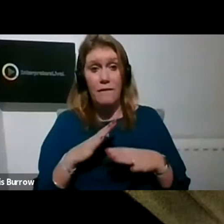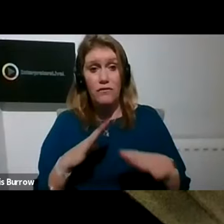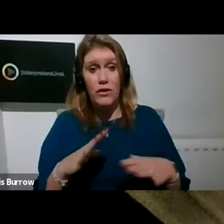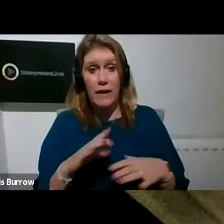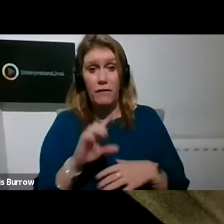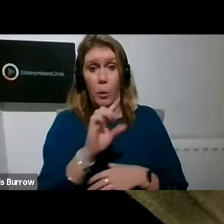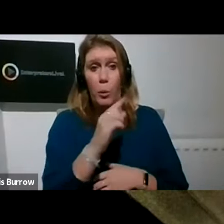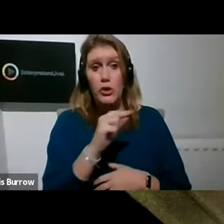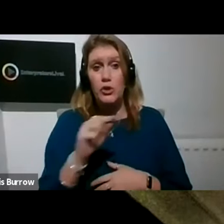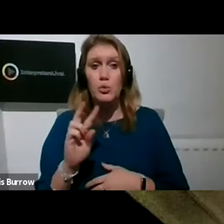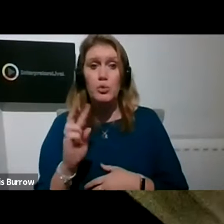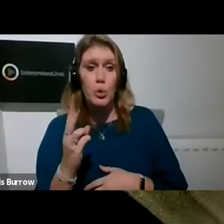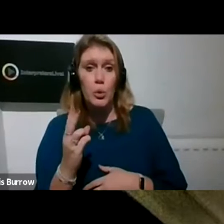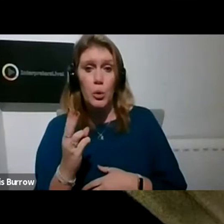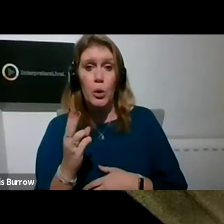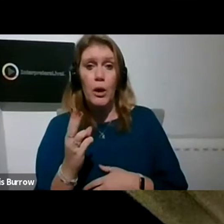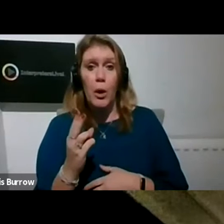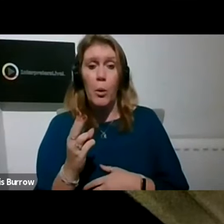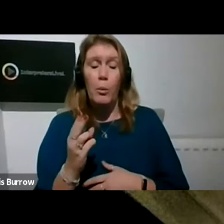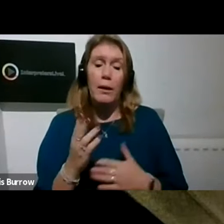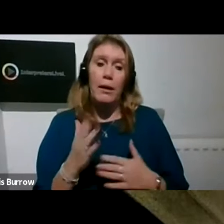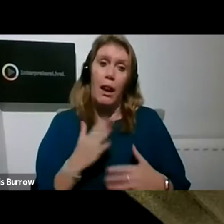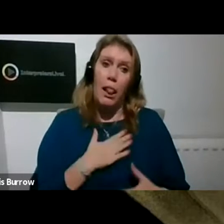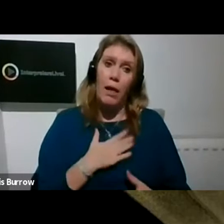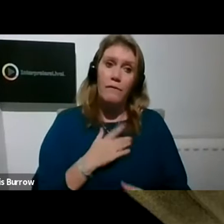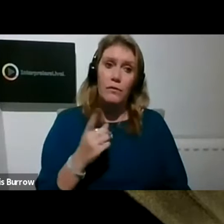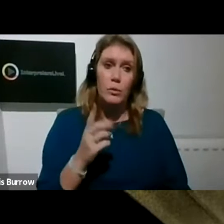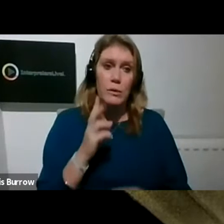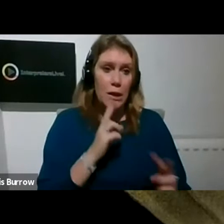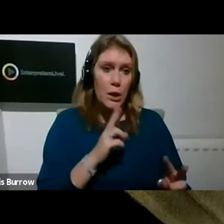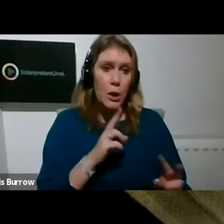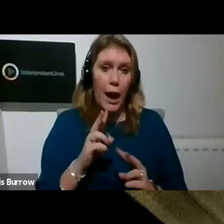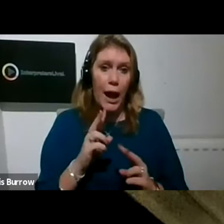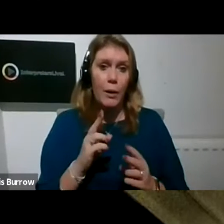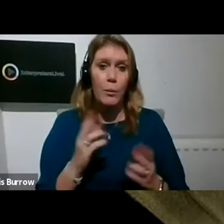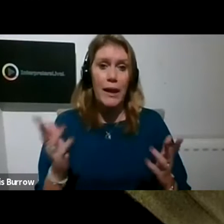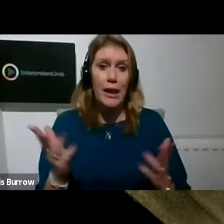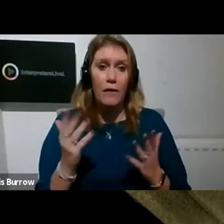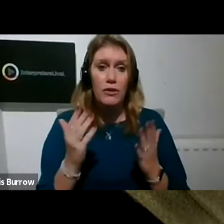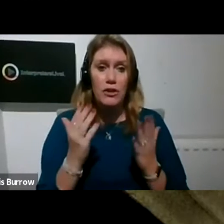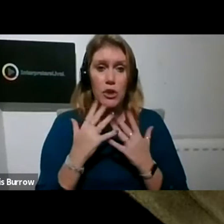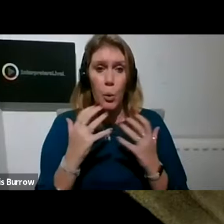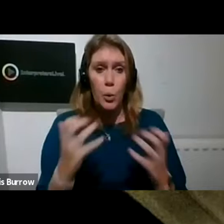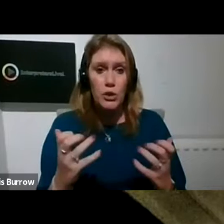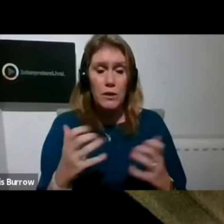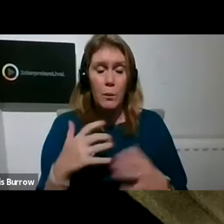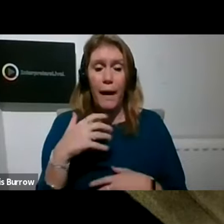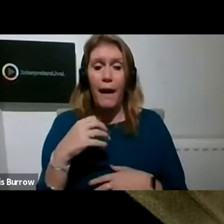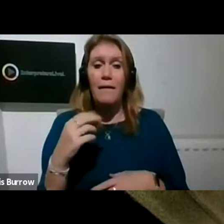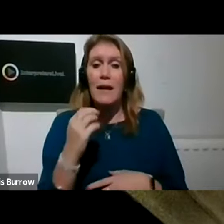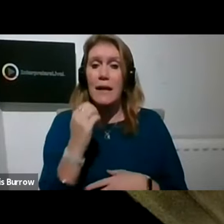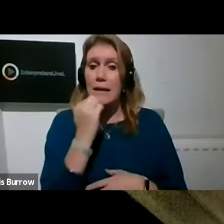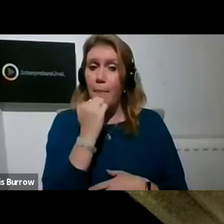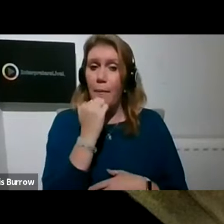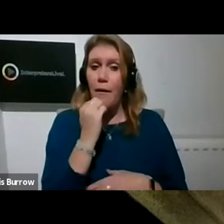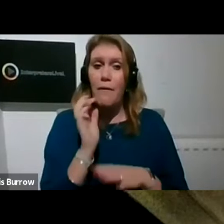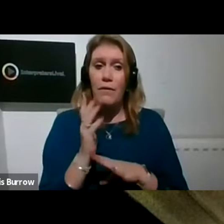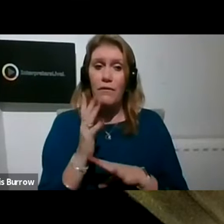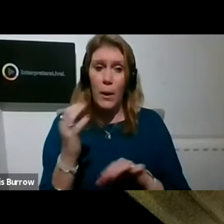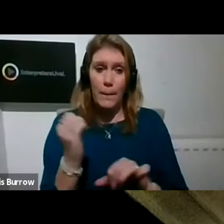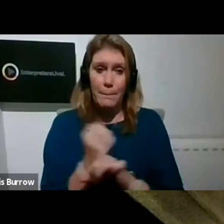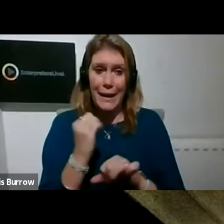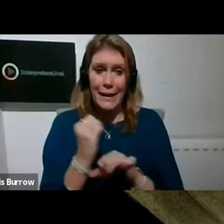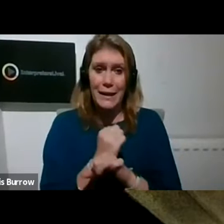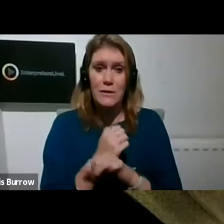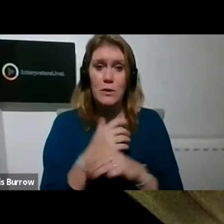love to see you, and I do encourage the audience to come as well. We've got a number of the filmmakers who've been making films and creating